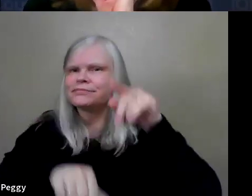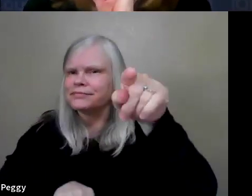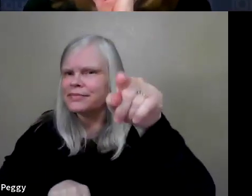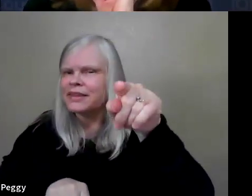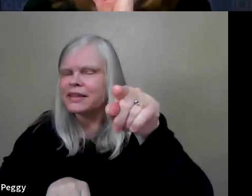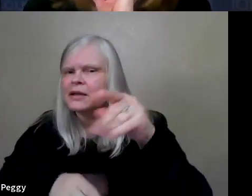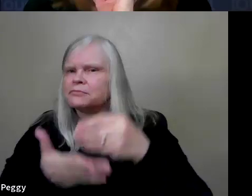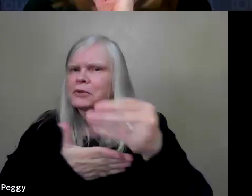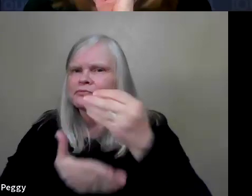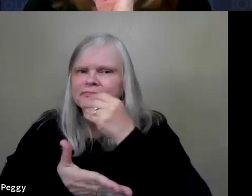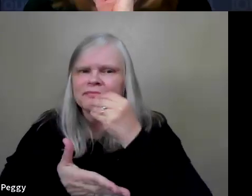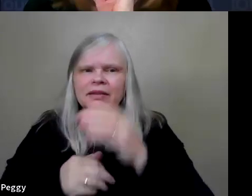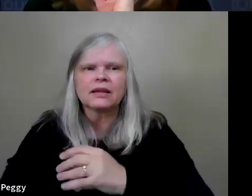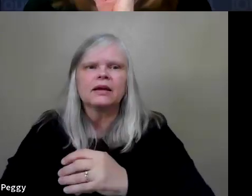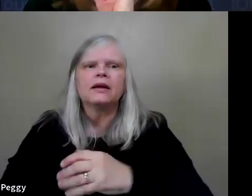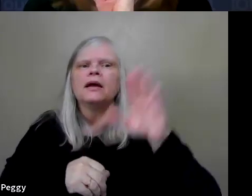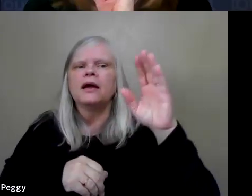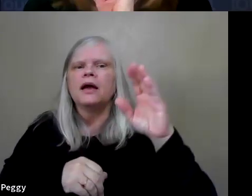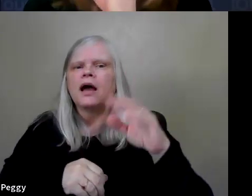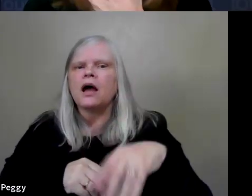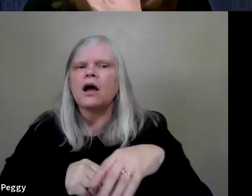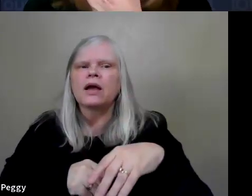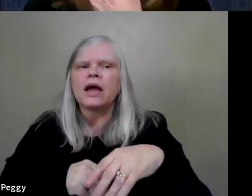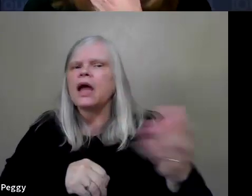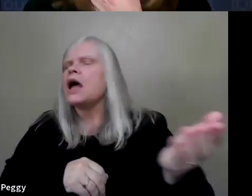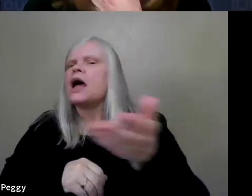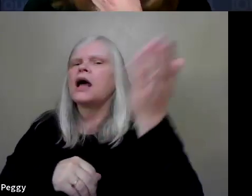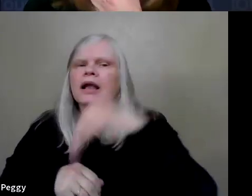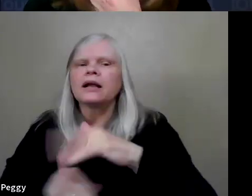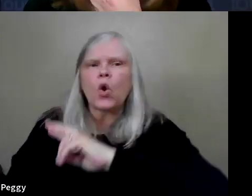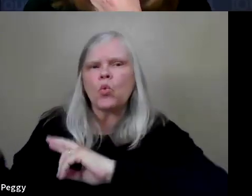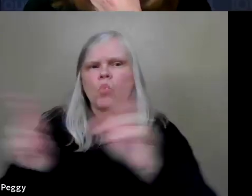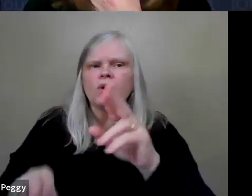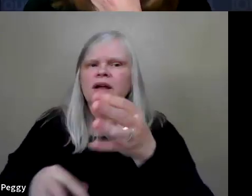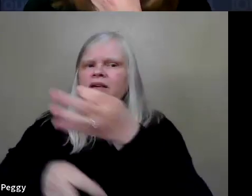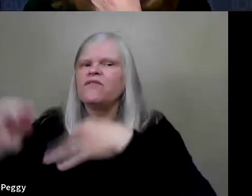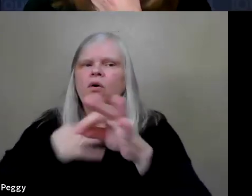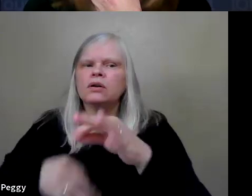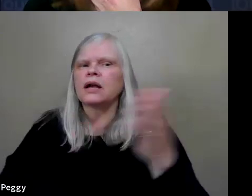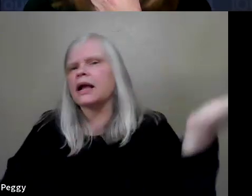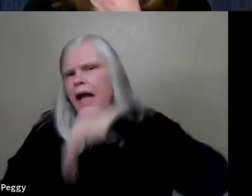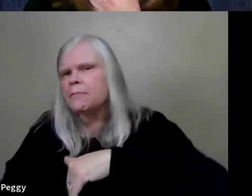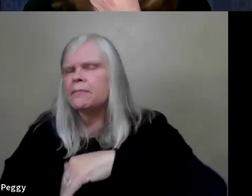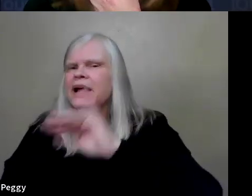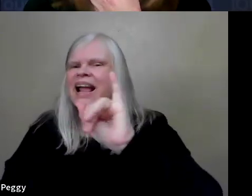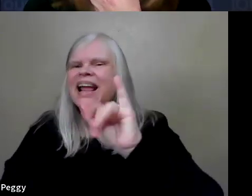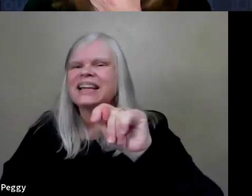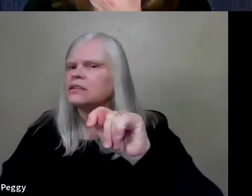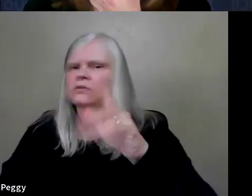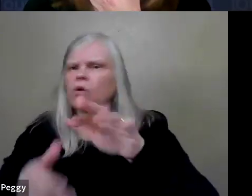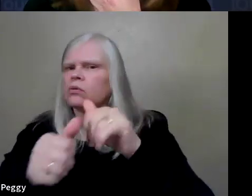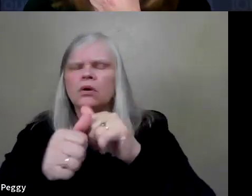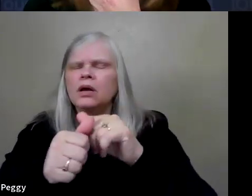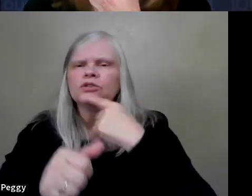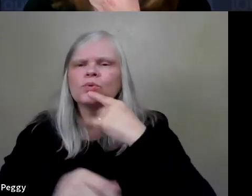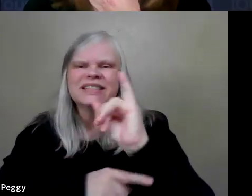Next, instead of vague statements, so "come over, it's ready," avoid saying "it" and just be specific. "Please come here, your